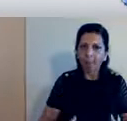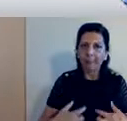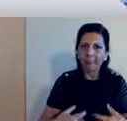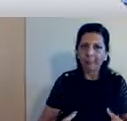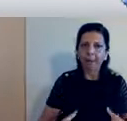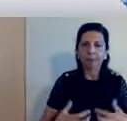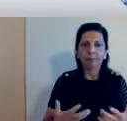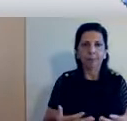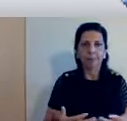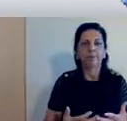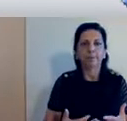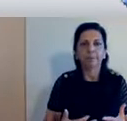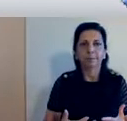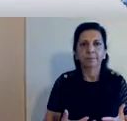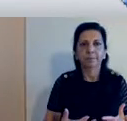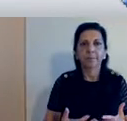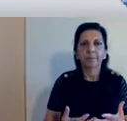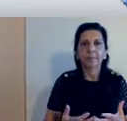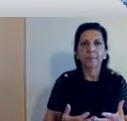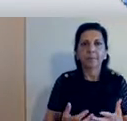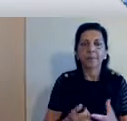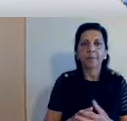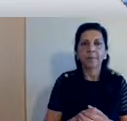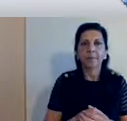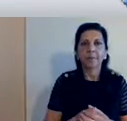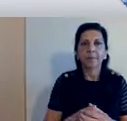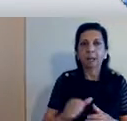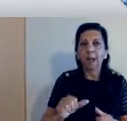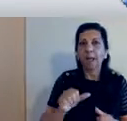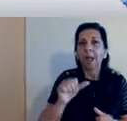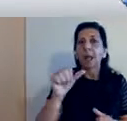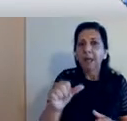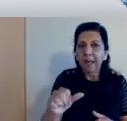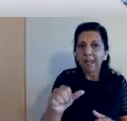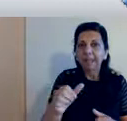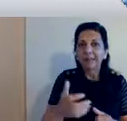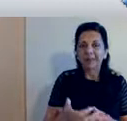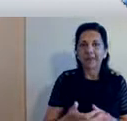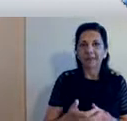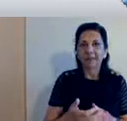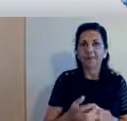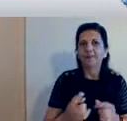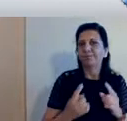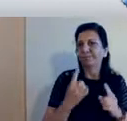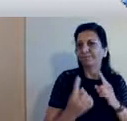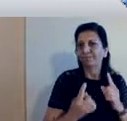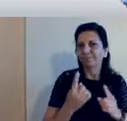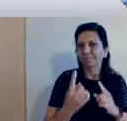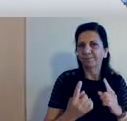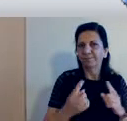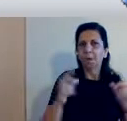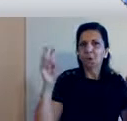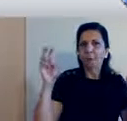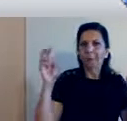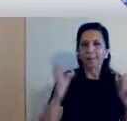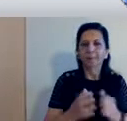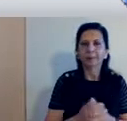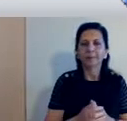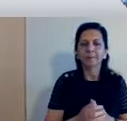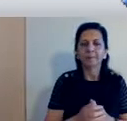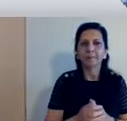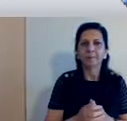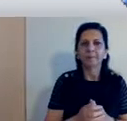the needs from a mental health perspective. So that's the sort of framing for the next conversation, but obviously what we talk about